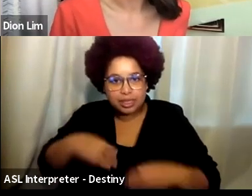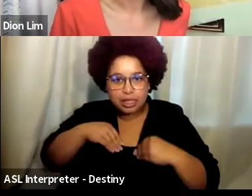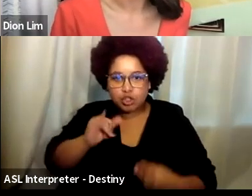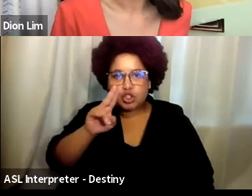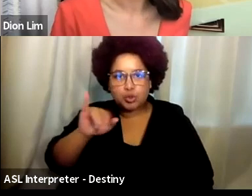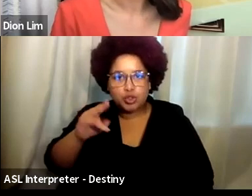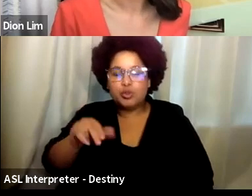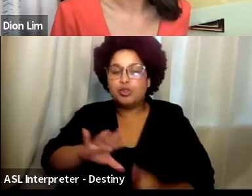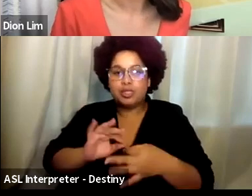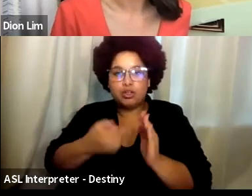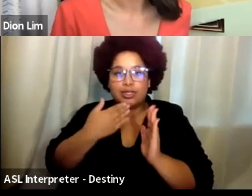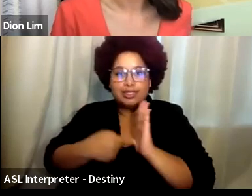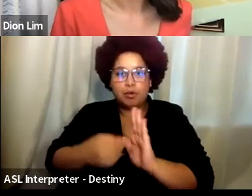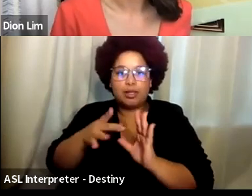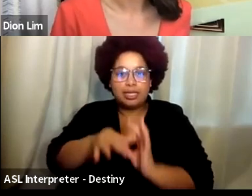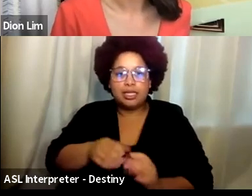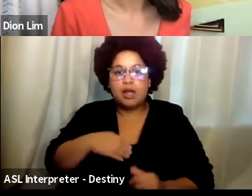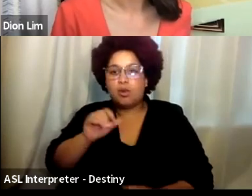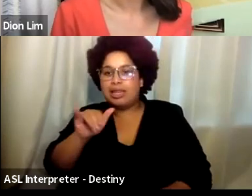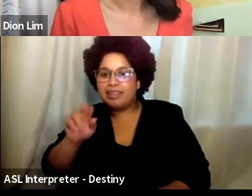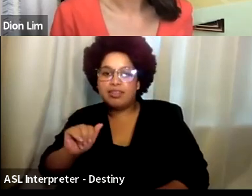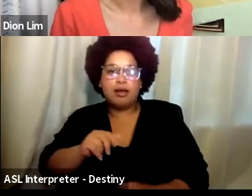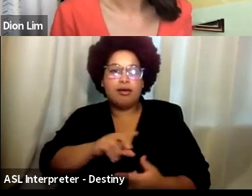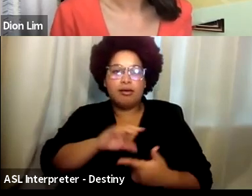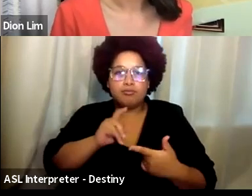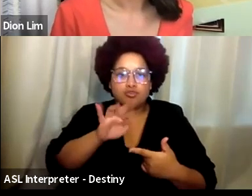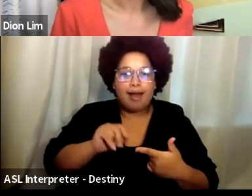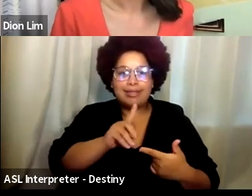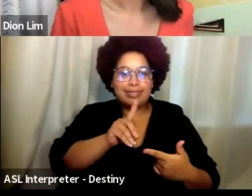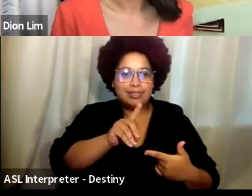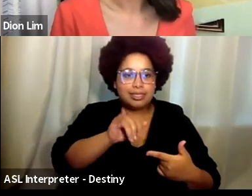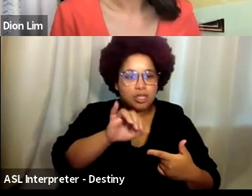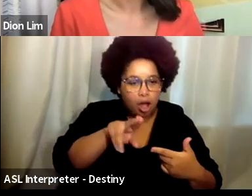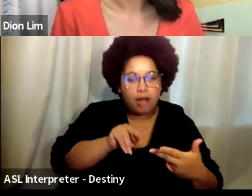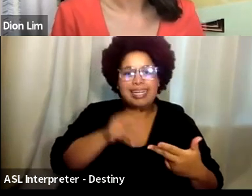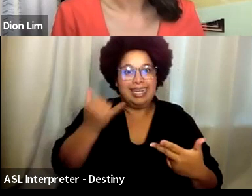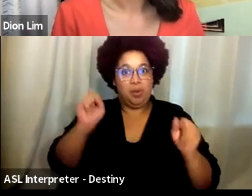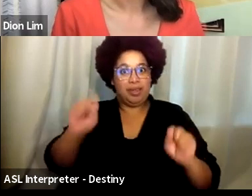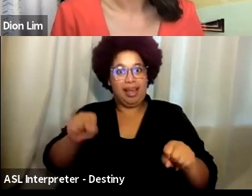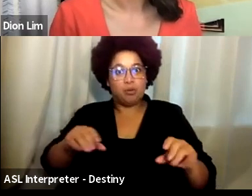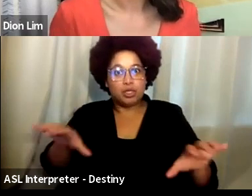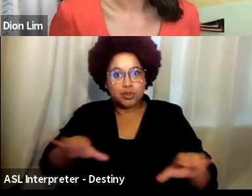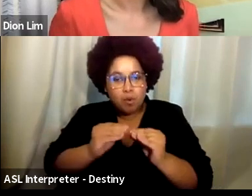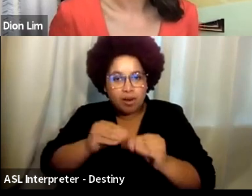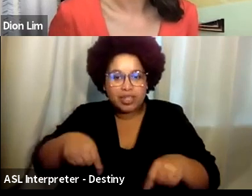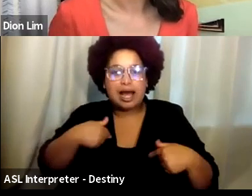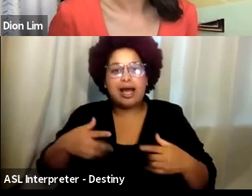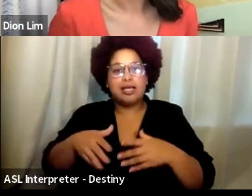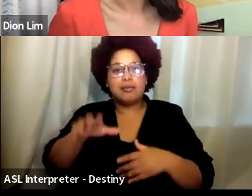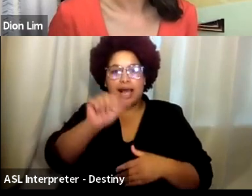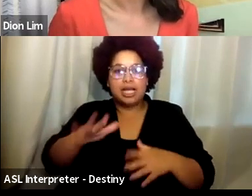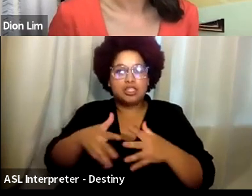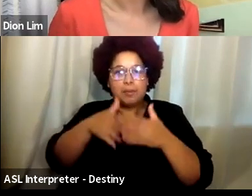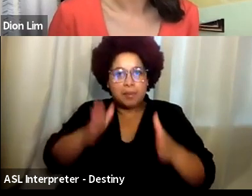you brought up a good example of that. And Olivia and Brian too, and Dion, that you can now, and we can, and we should do more of this. I am Asian American, I